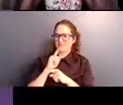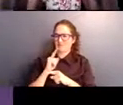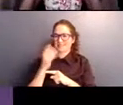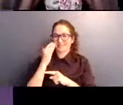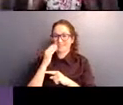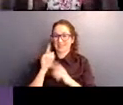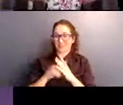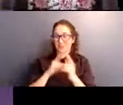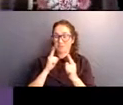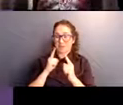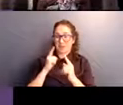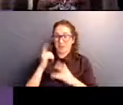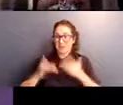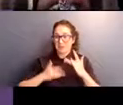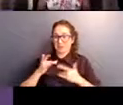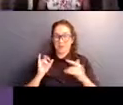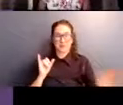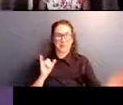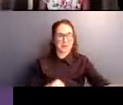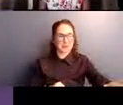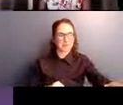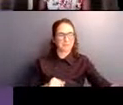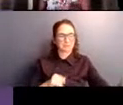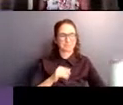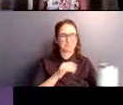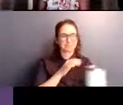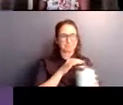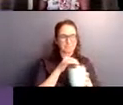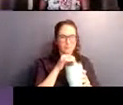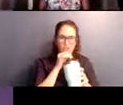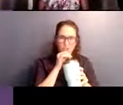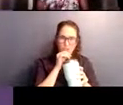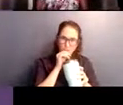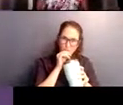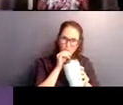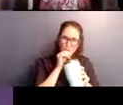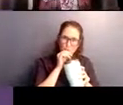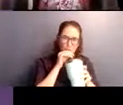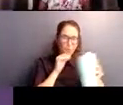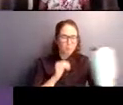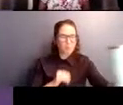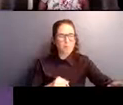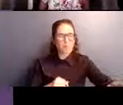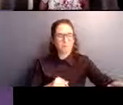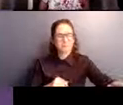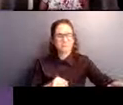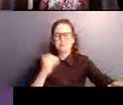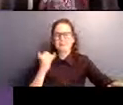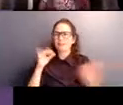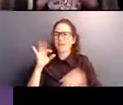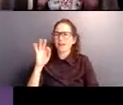centers going. So speaking of harmony, Felicia, what would you say the positive effects